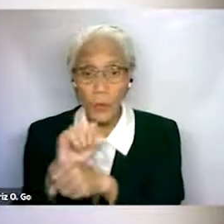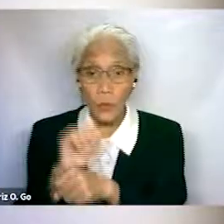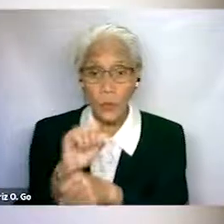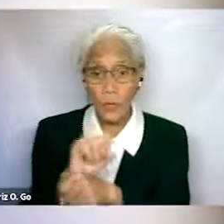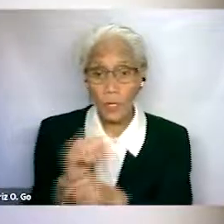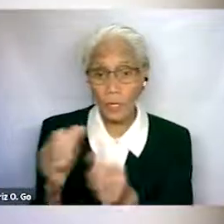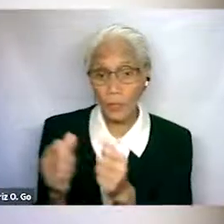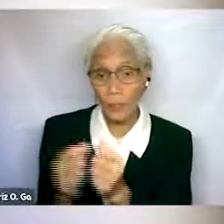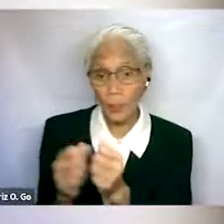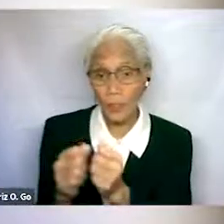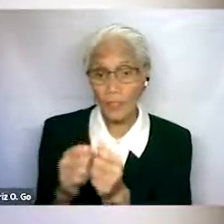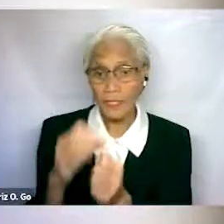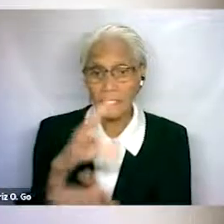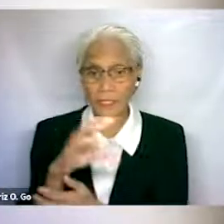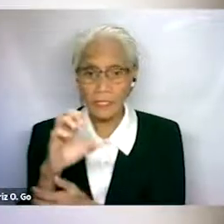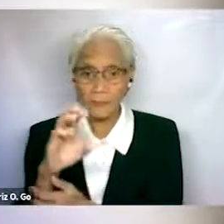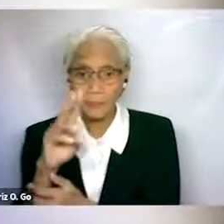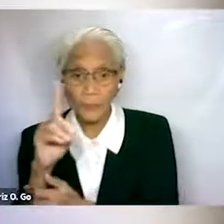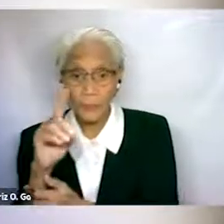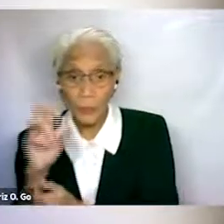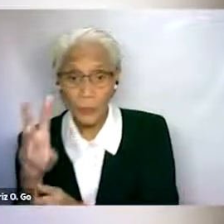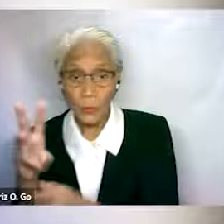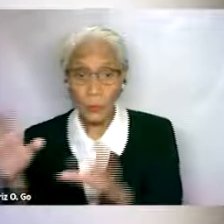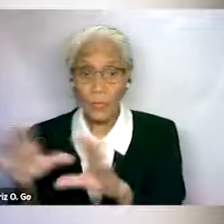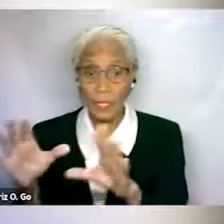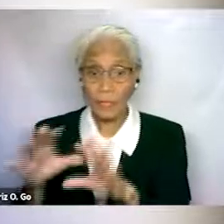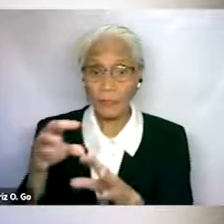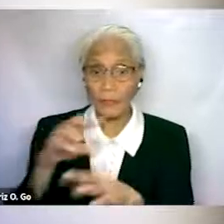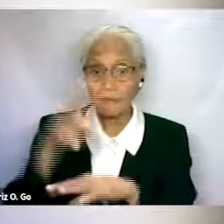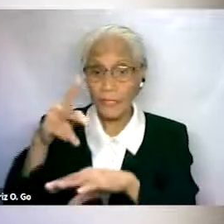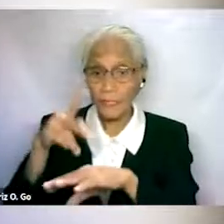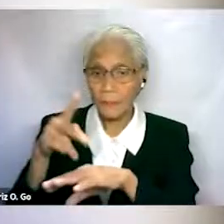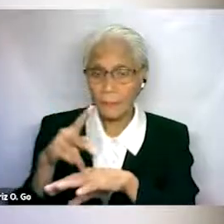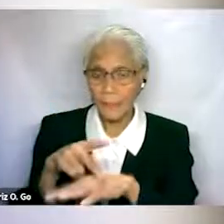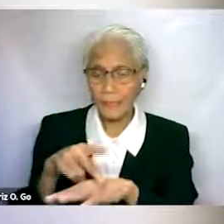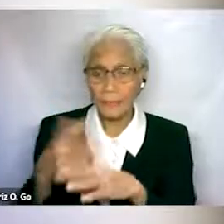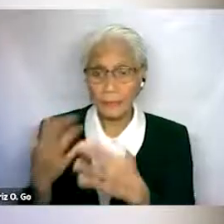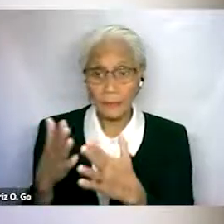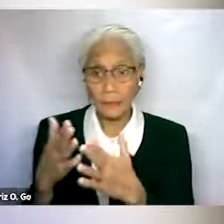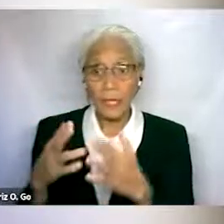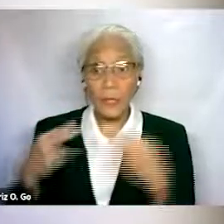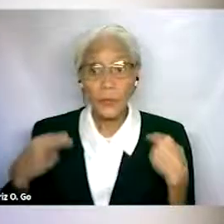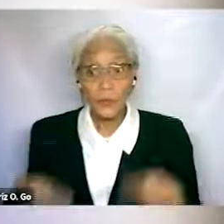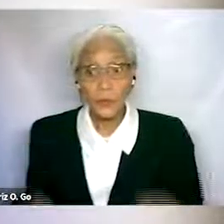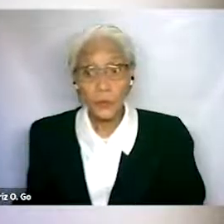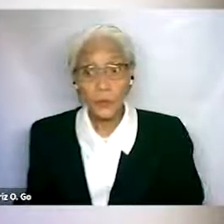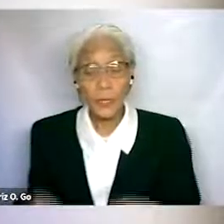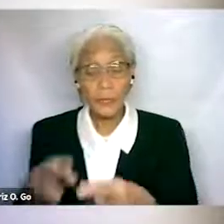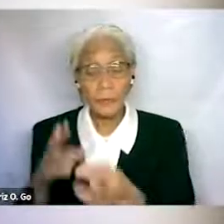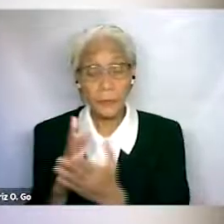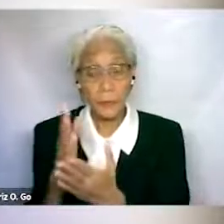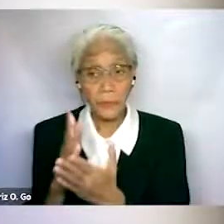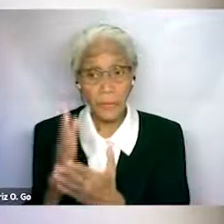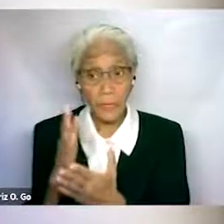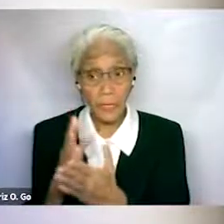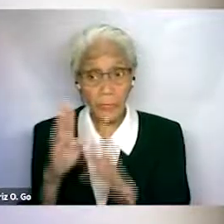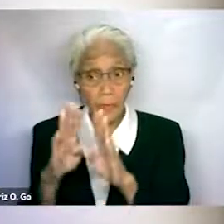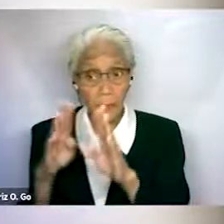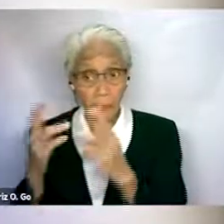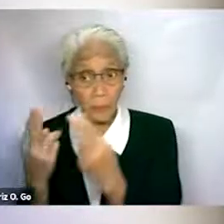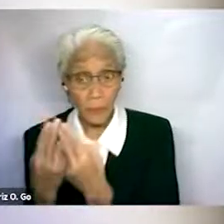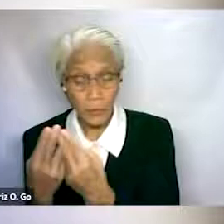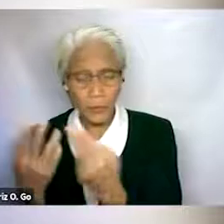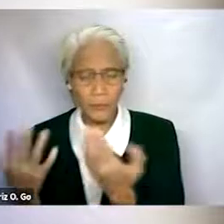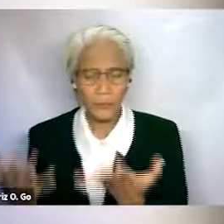and discrimination, but it could be exacerbated, multiplied, and could cause multiple and intersectional discrimination based on the different